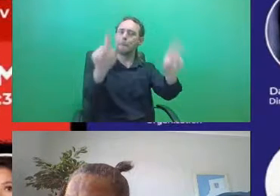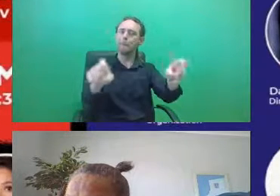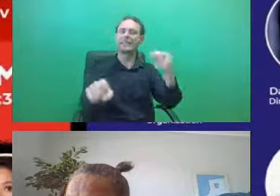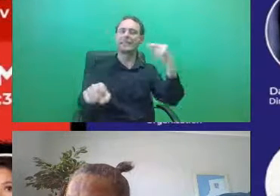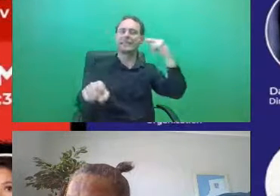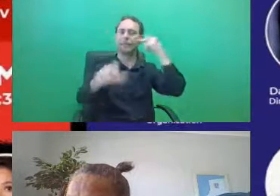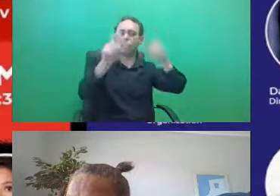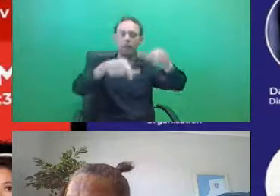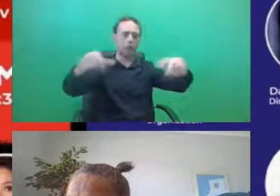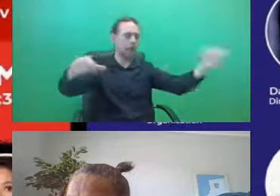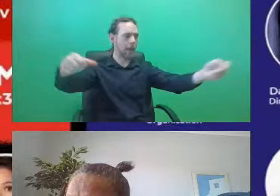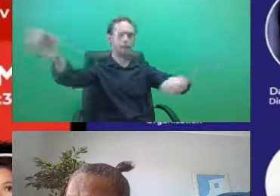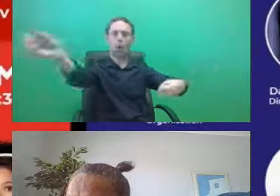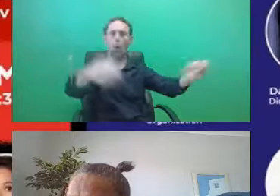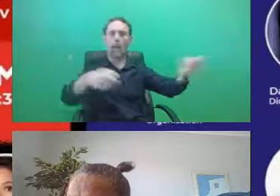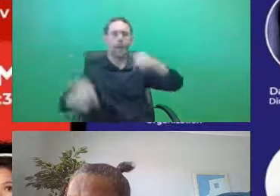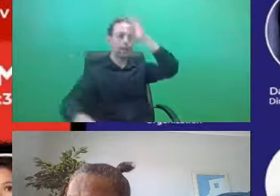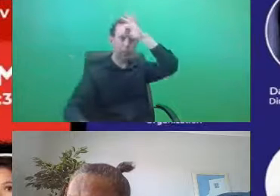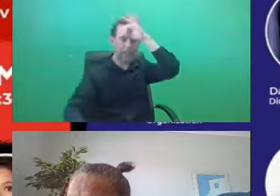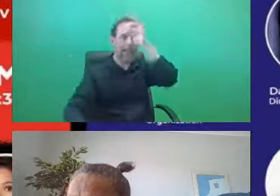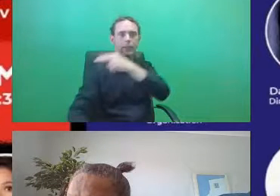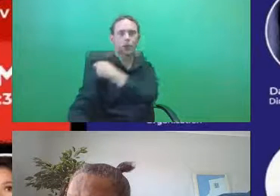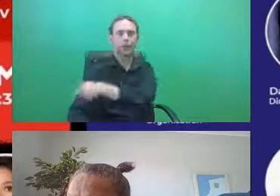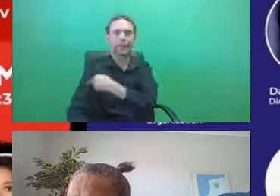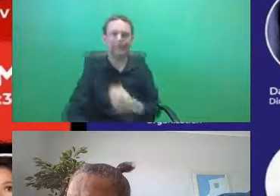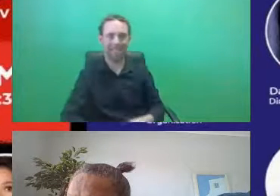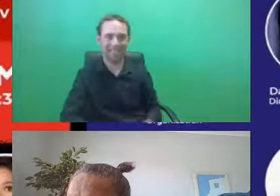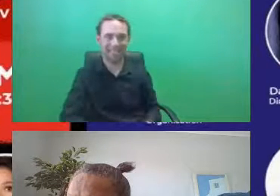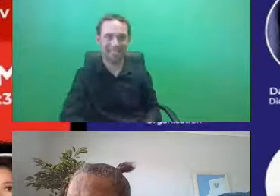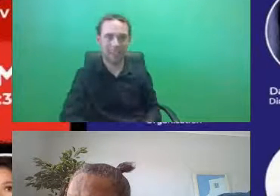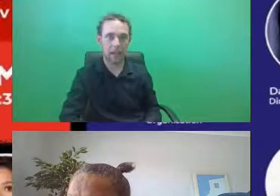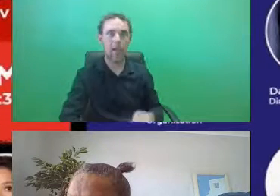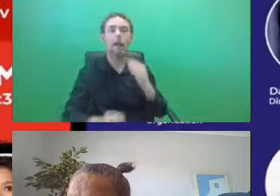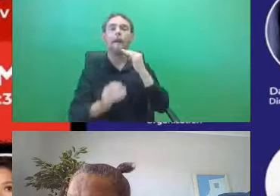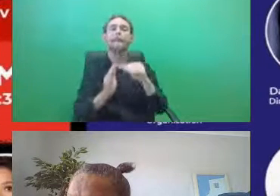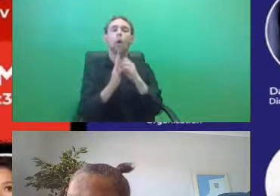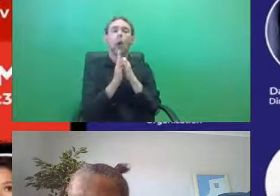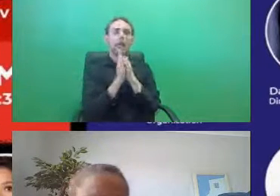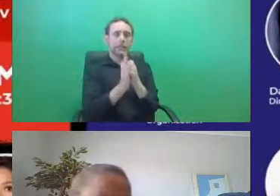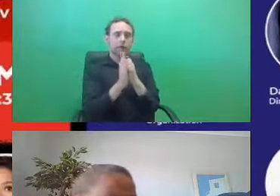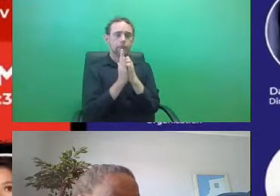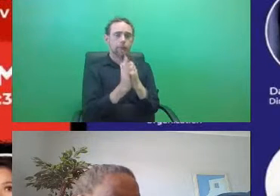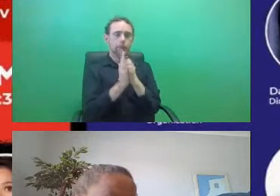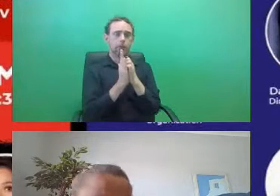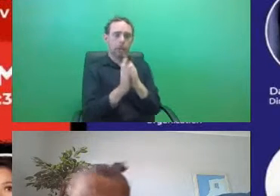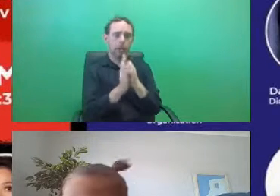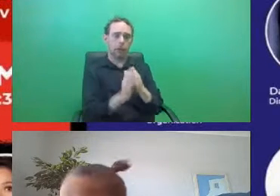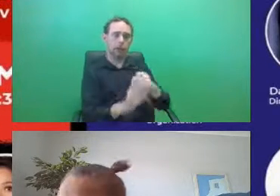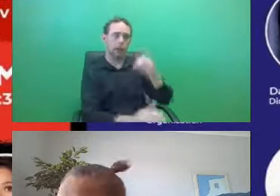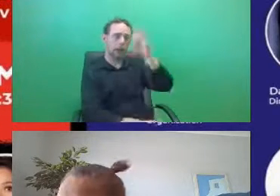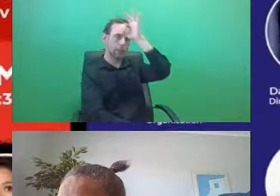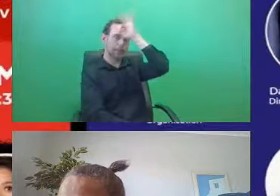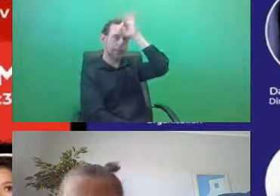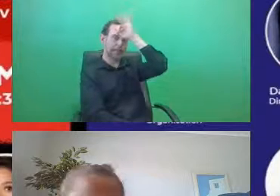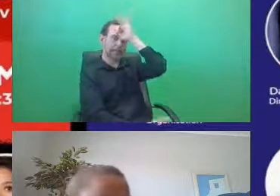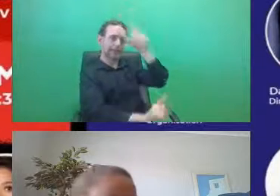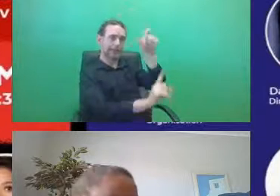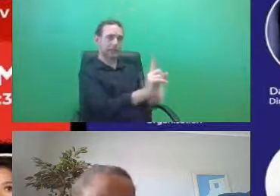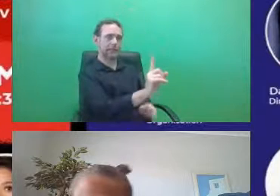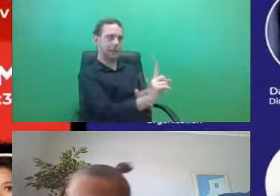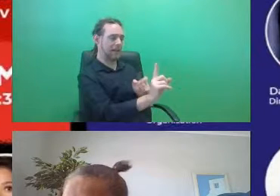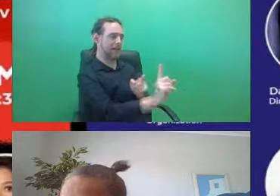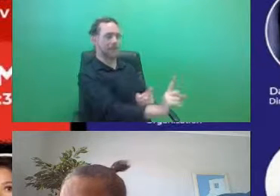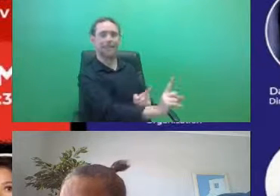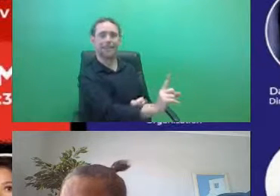example, if you're employing a deaf person and they're at a police station, a deaf person coming to report a case, doesn't have to work through an interpreter, which breaks down